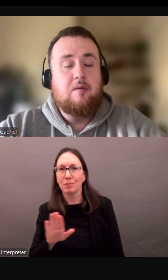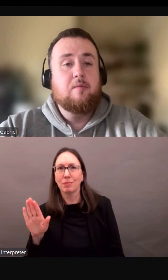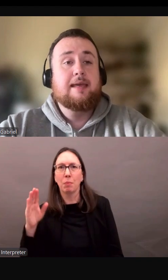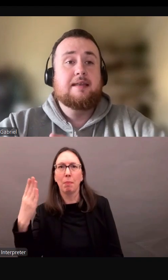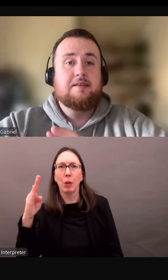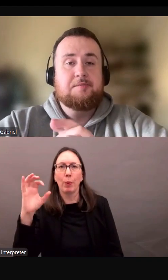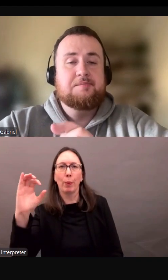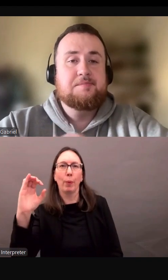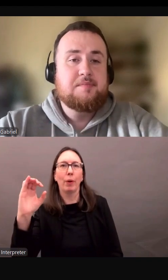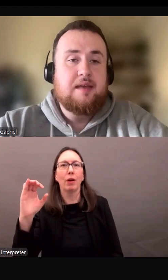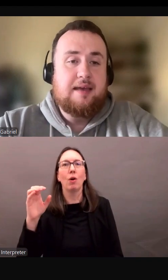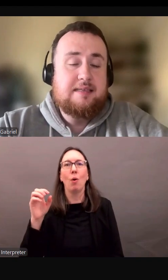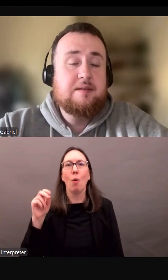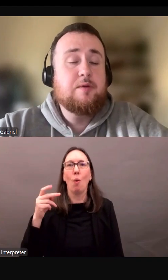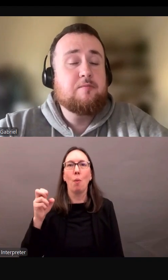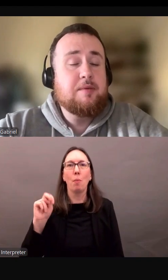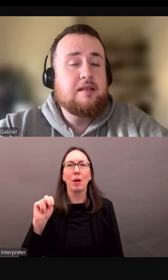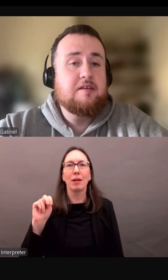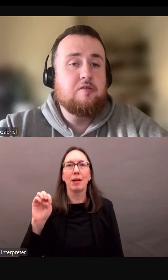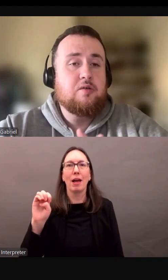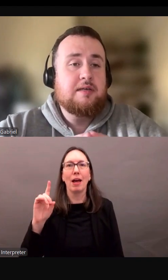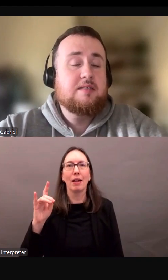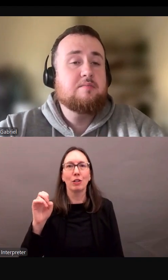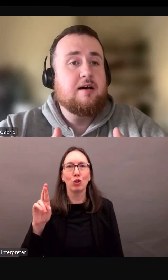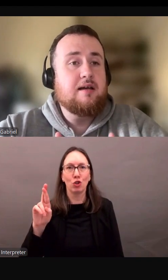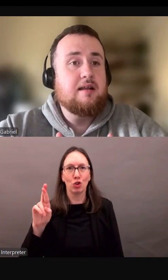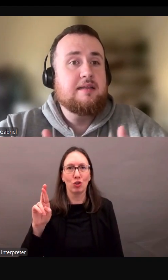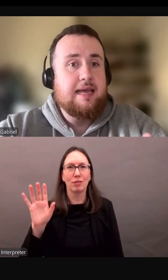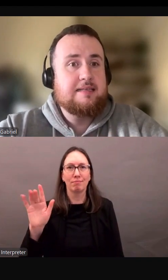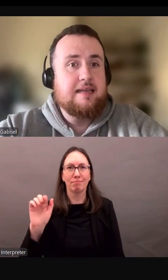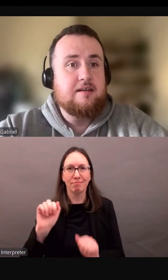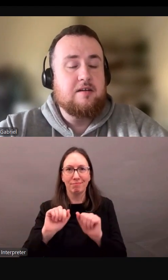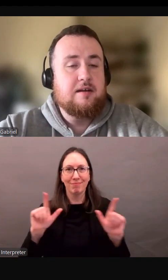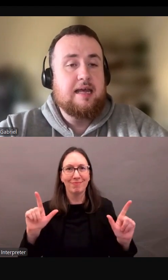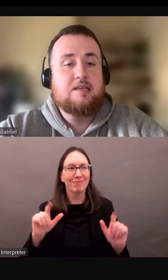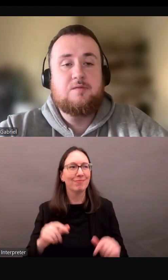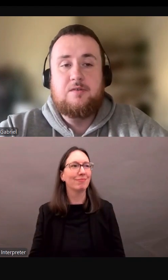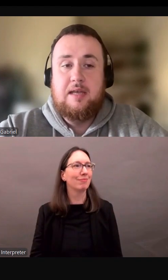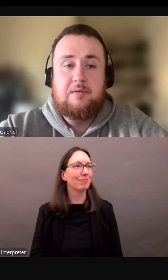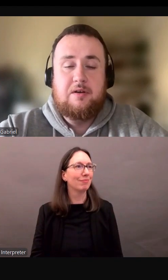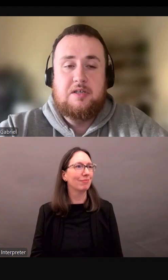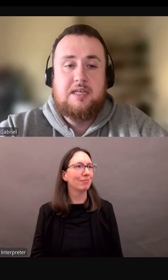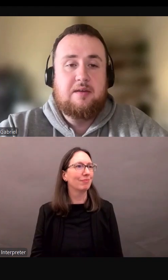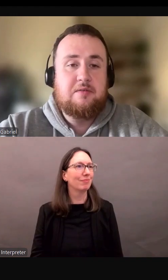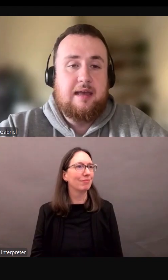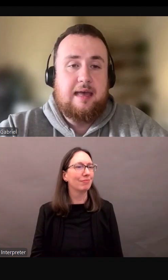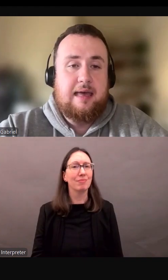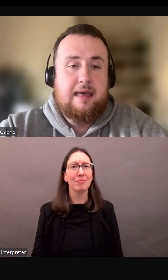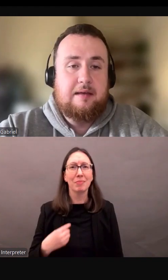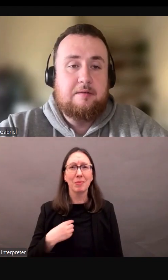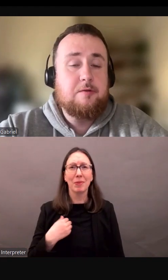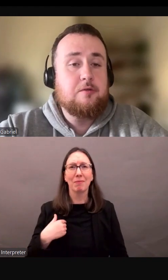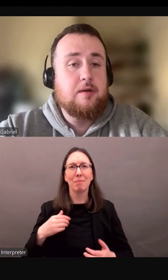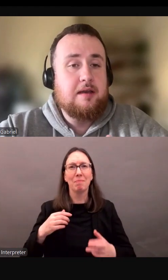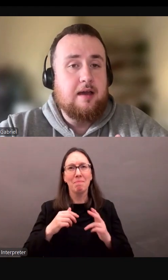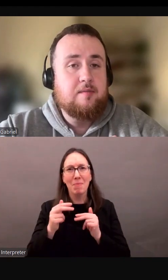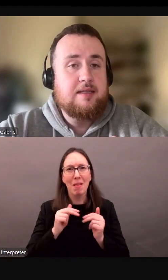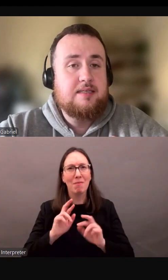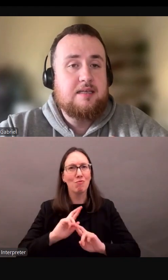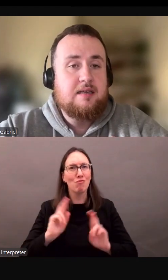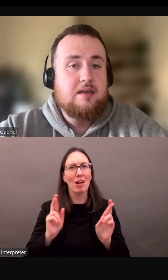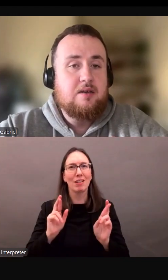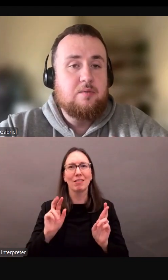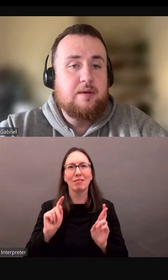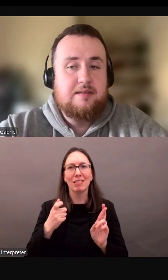And what we can do is we've built our own small text editor. It has fully functioning for doing